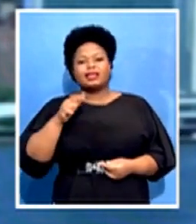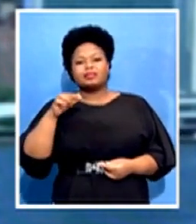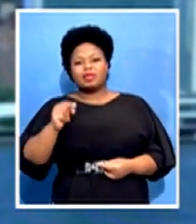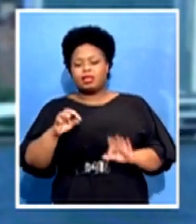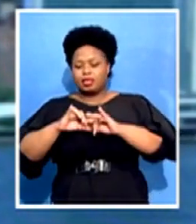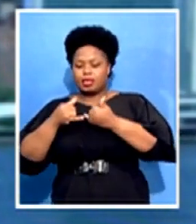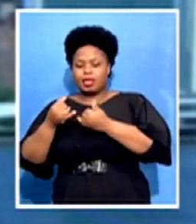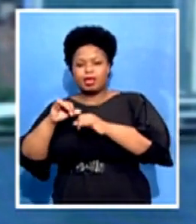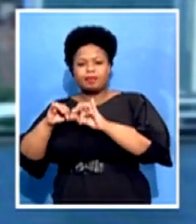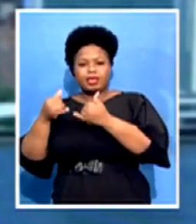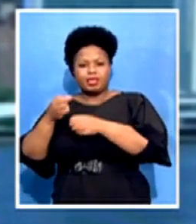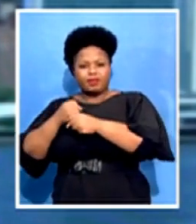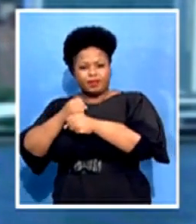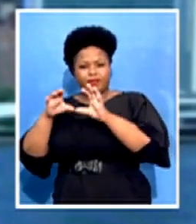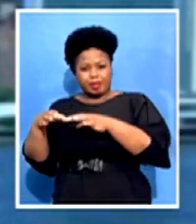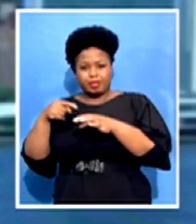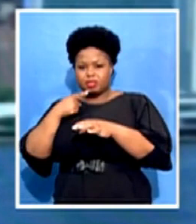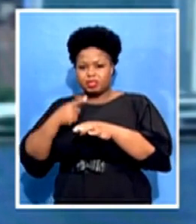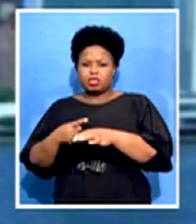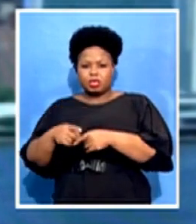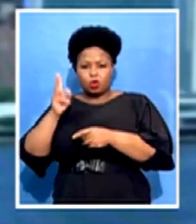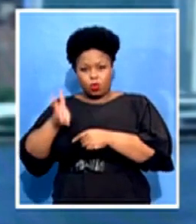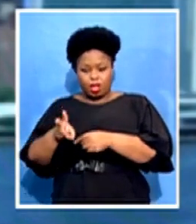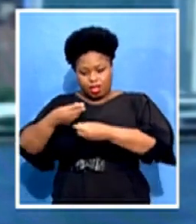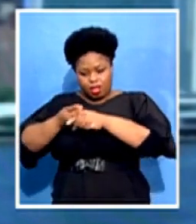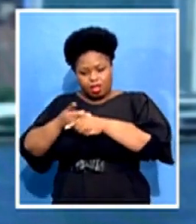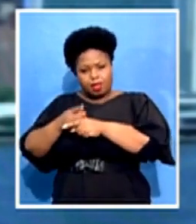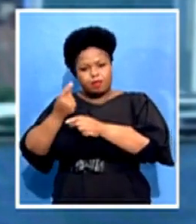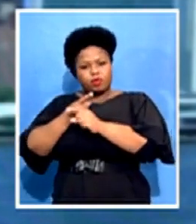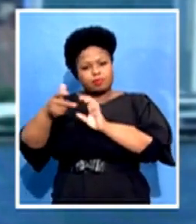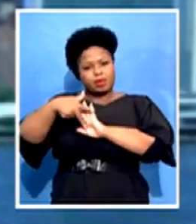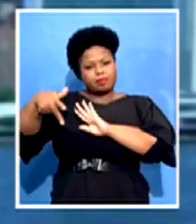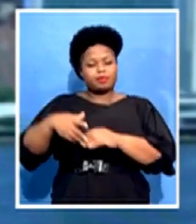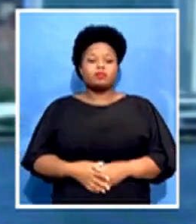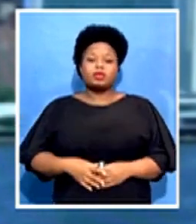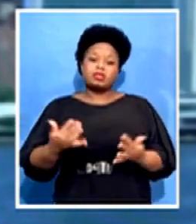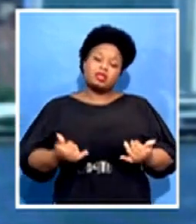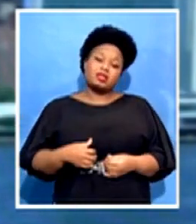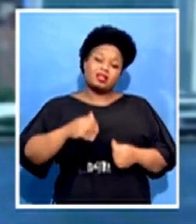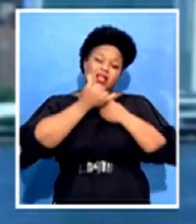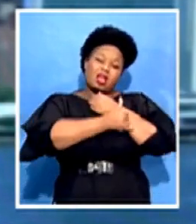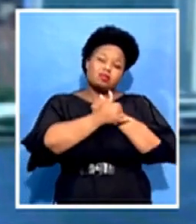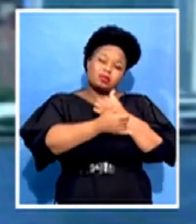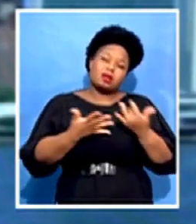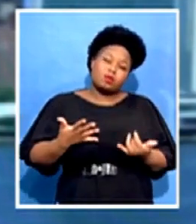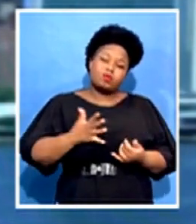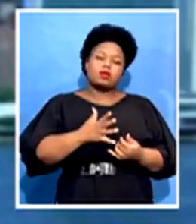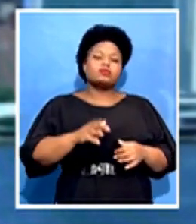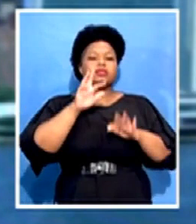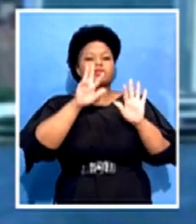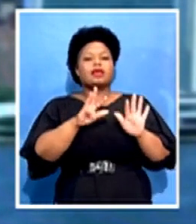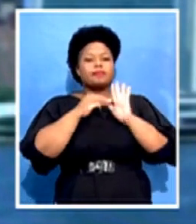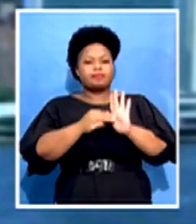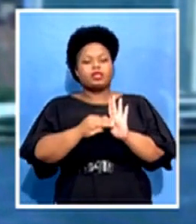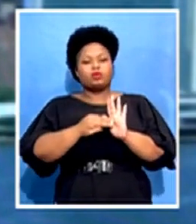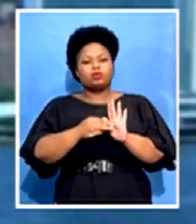produce the vaccine if it is approved, and the country is in line to get 9 million doses of it. It's a single-shot